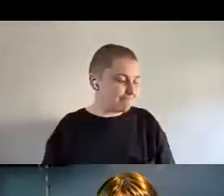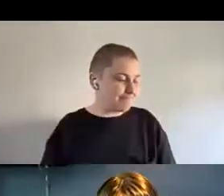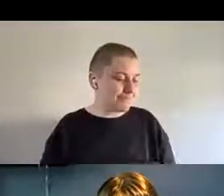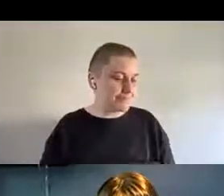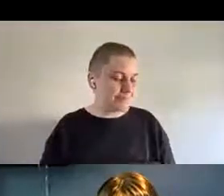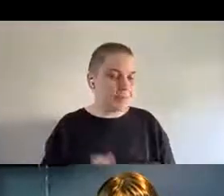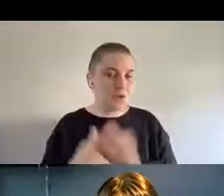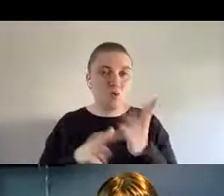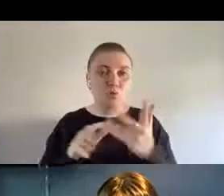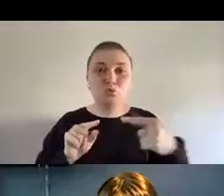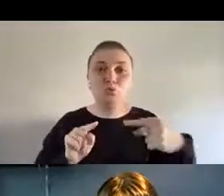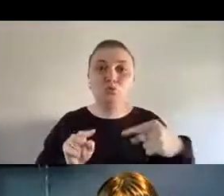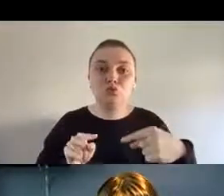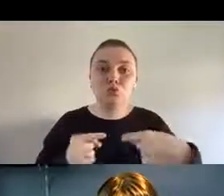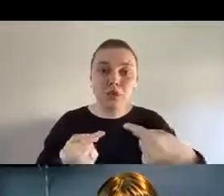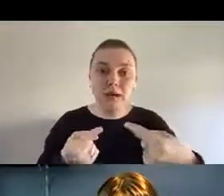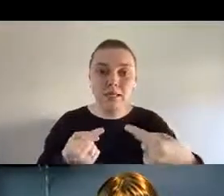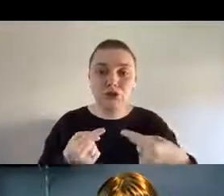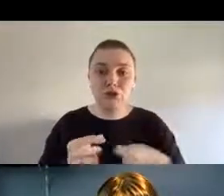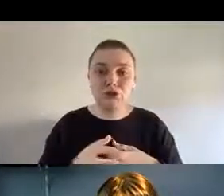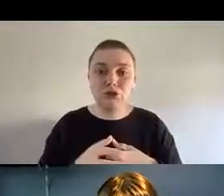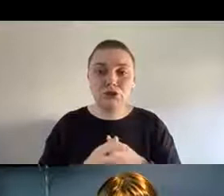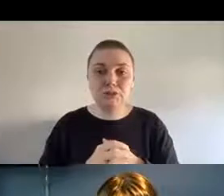to challenge